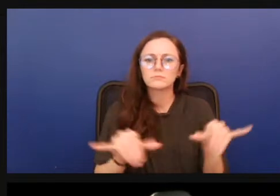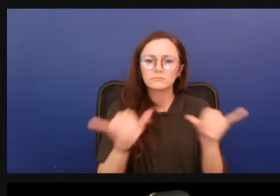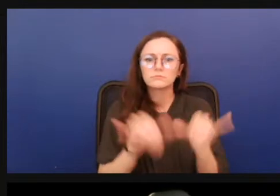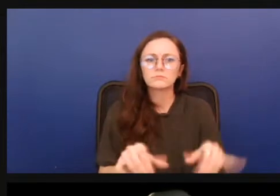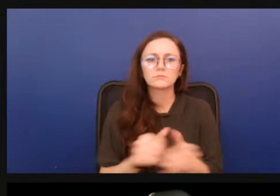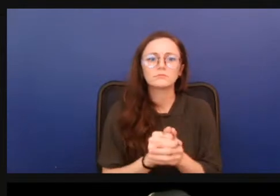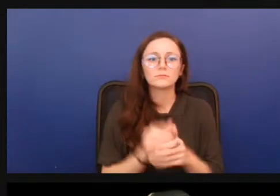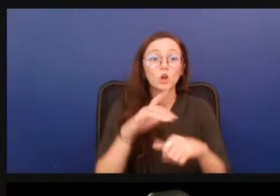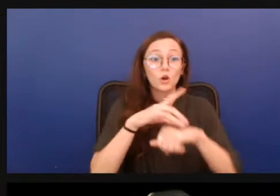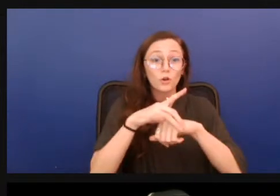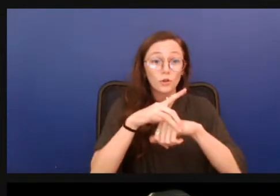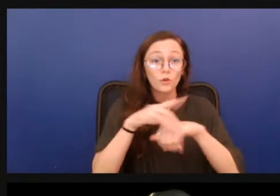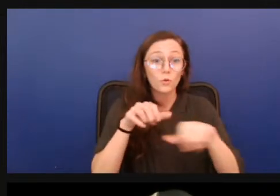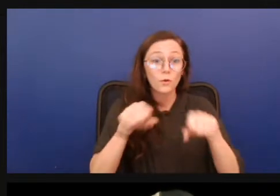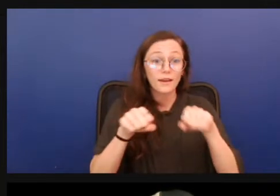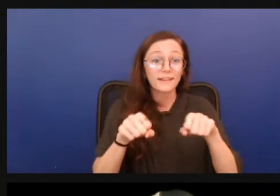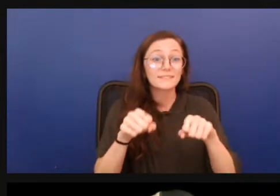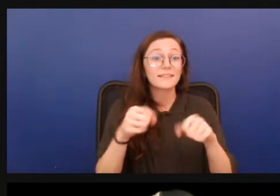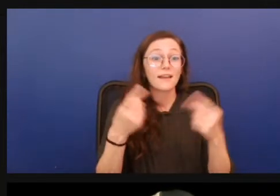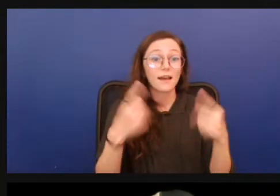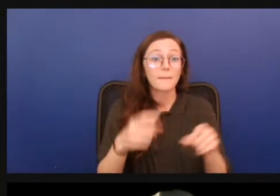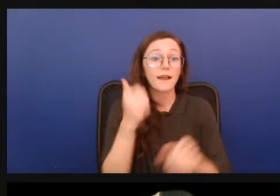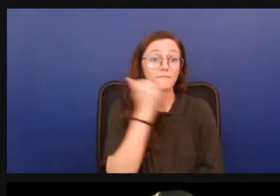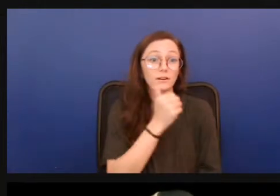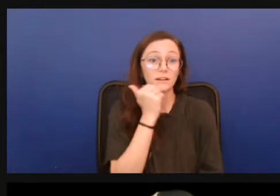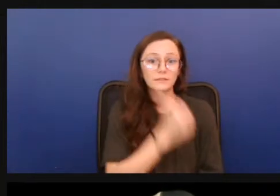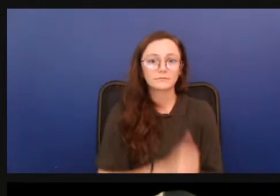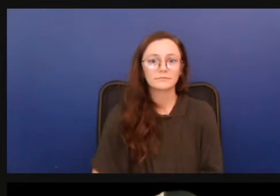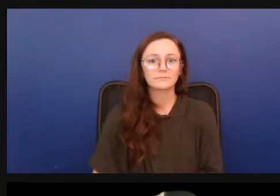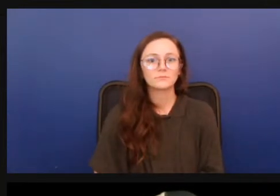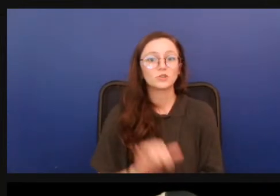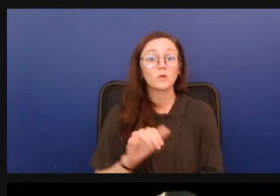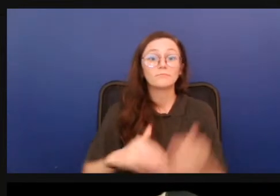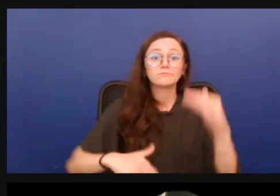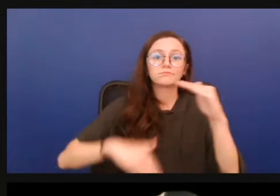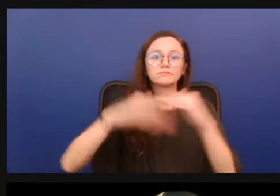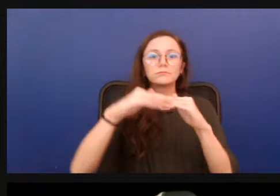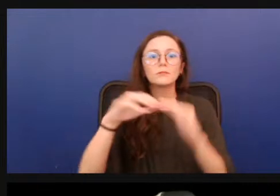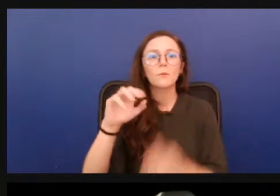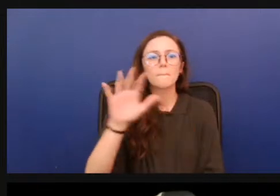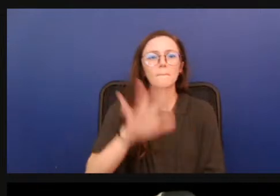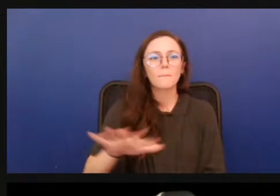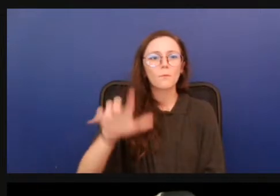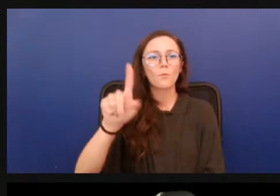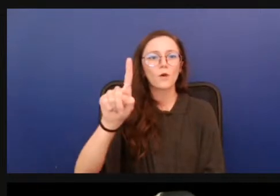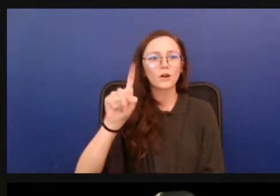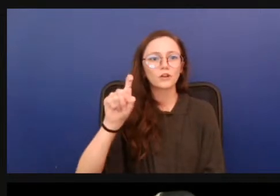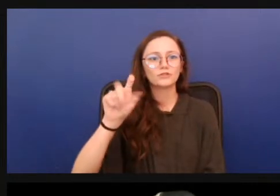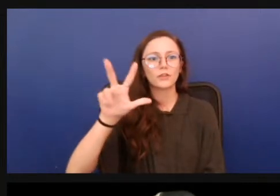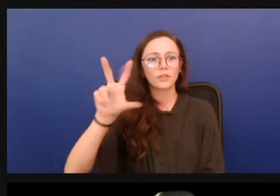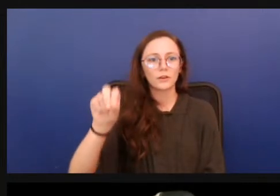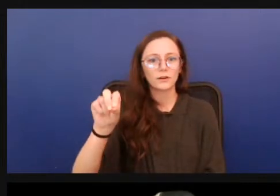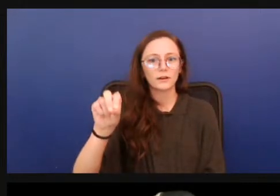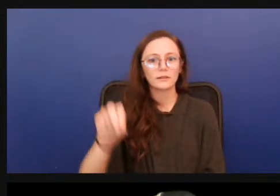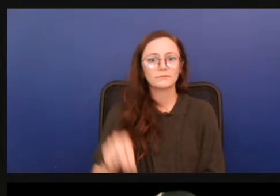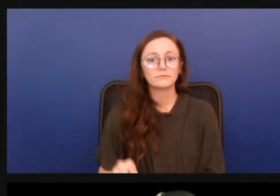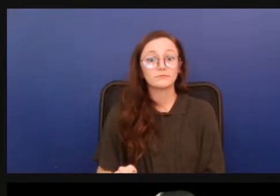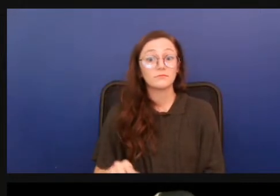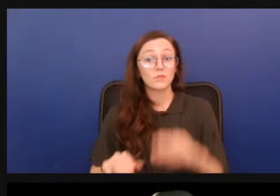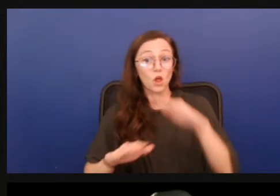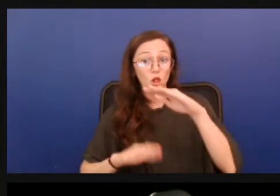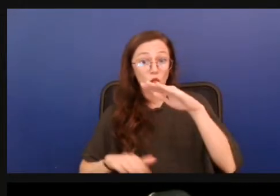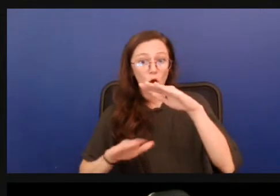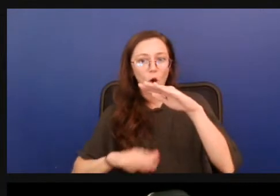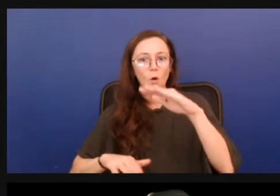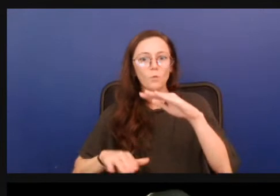the maximum was about 130, and the low was around 80. And that's in this